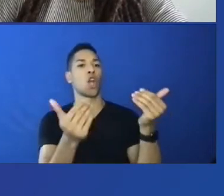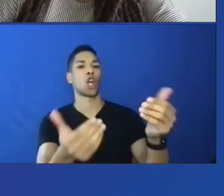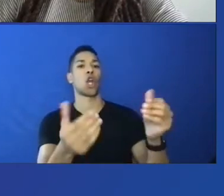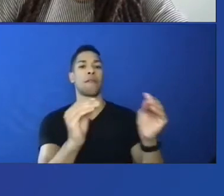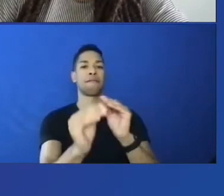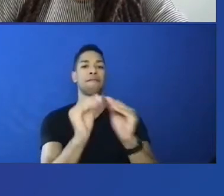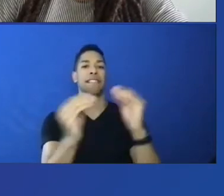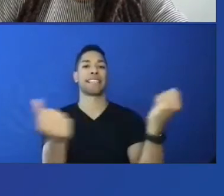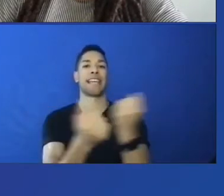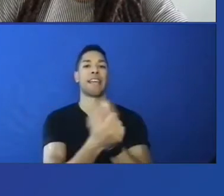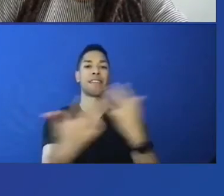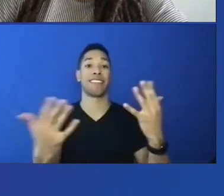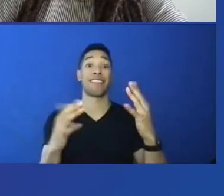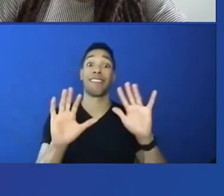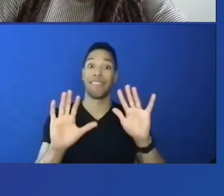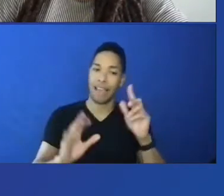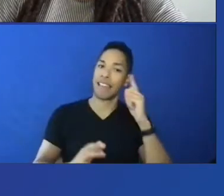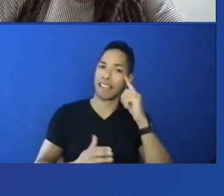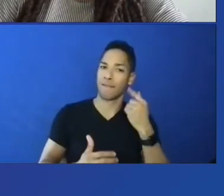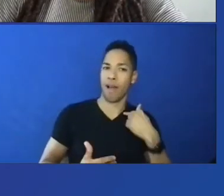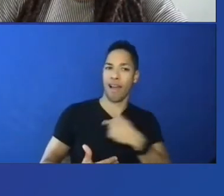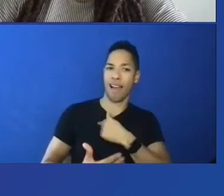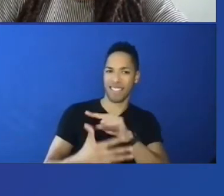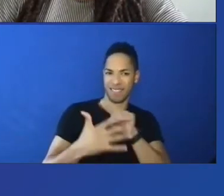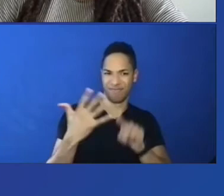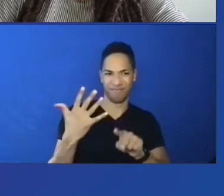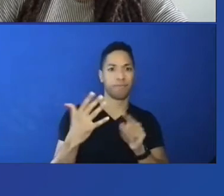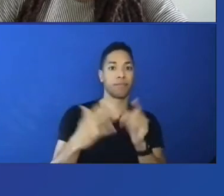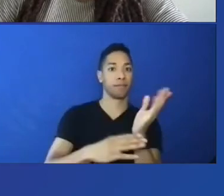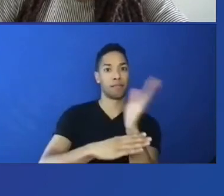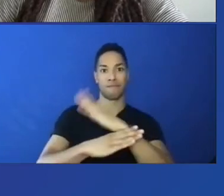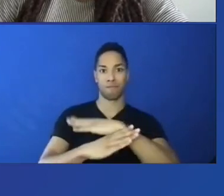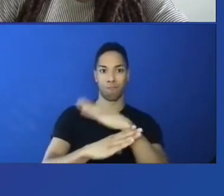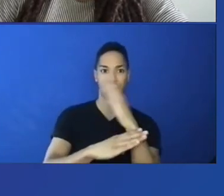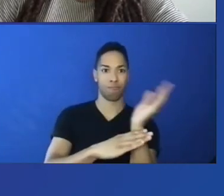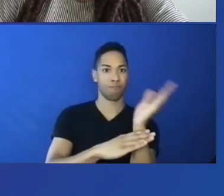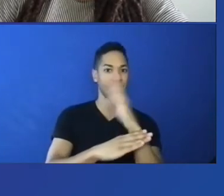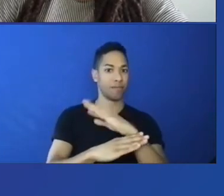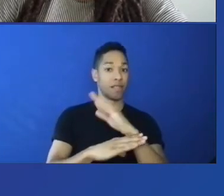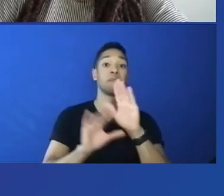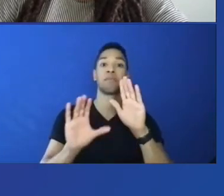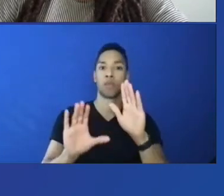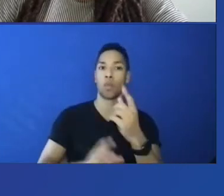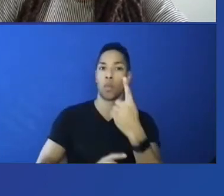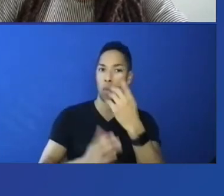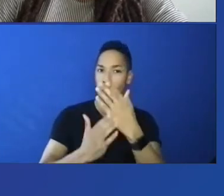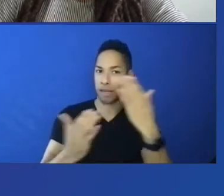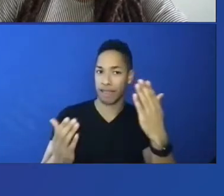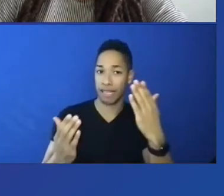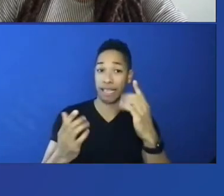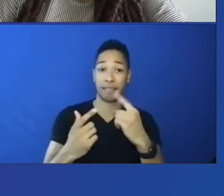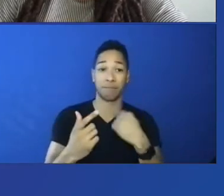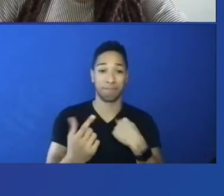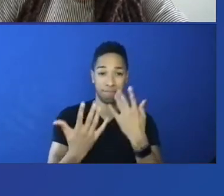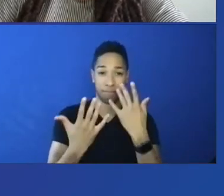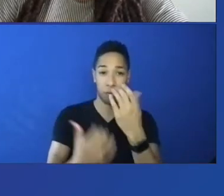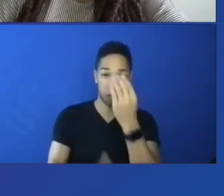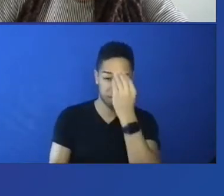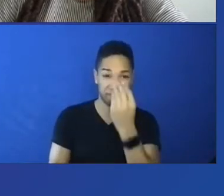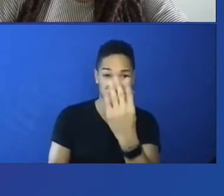us, it ranges quite a bit of that. So if there is one thing I want to say to everybody listening is,